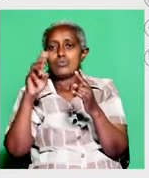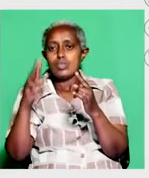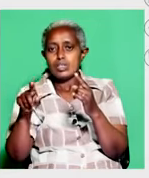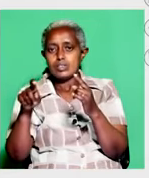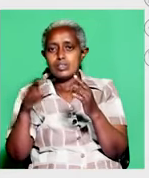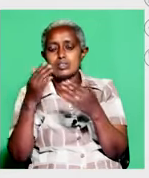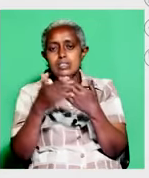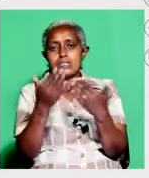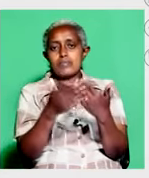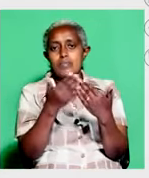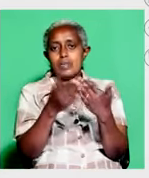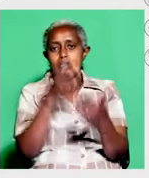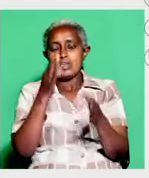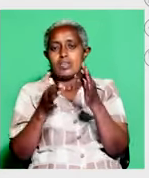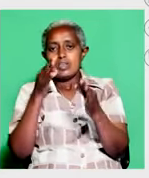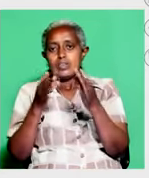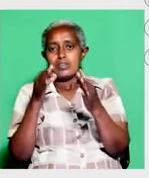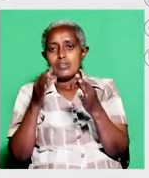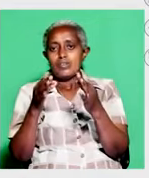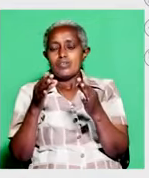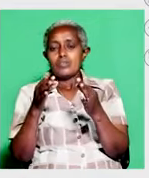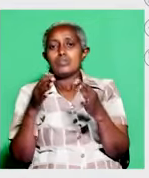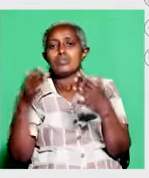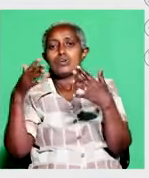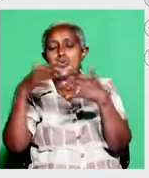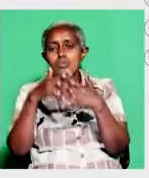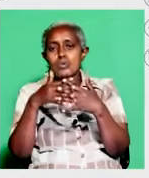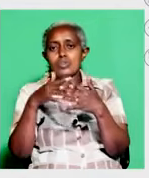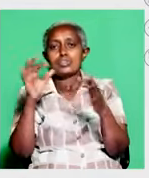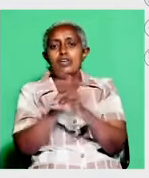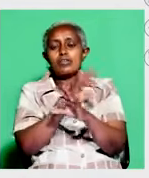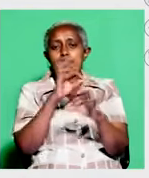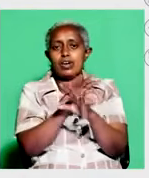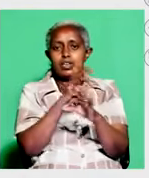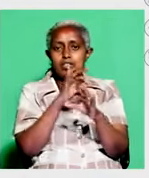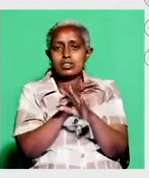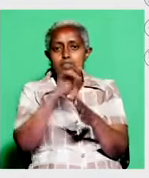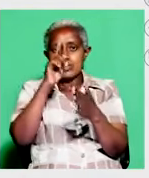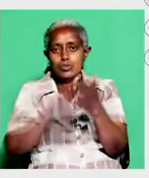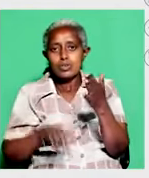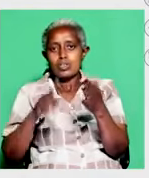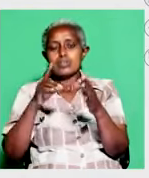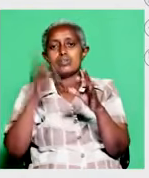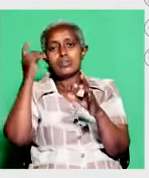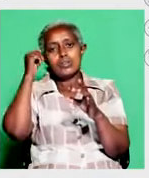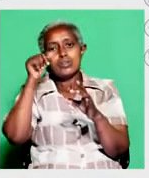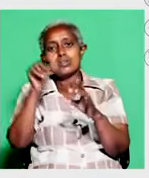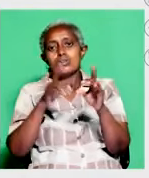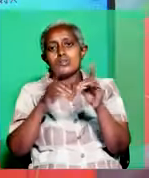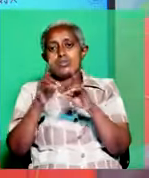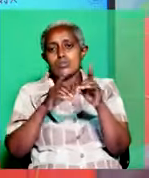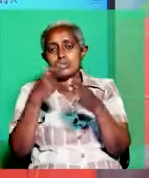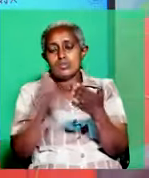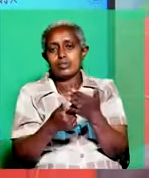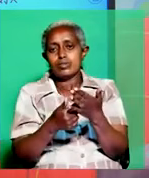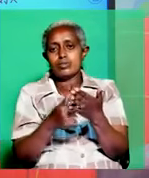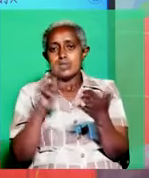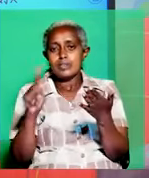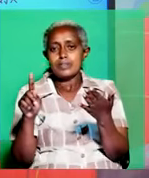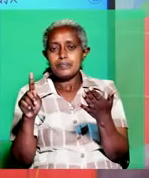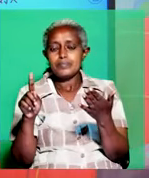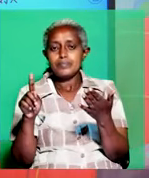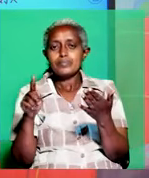So simply, if you face a composite function, what you do is, look this one,